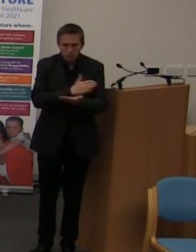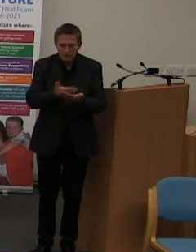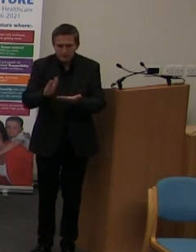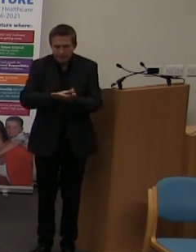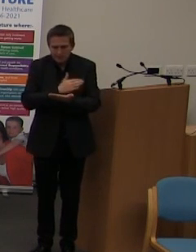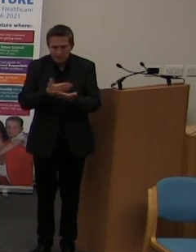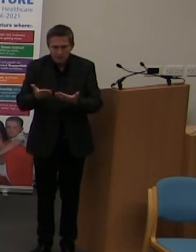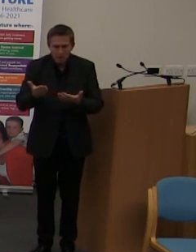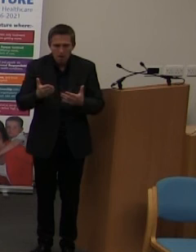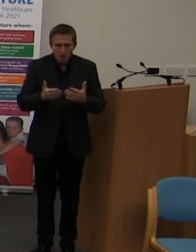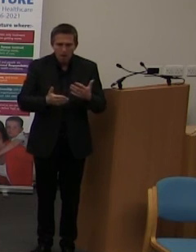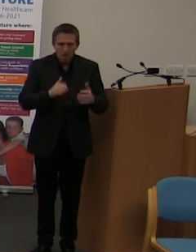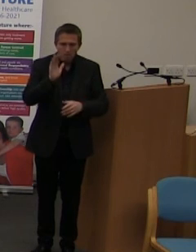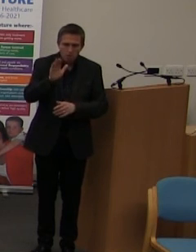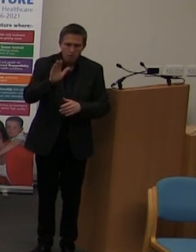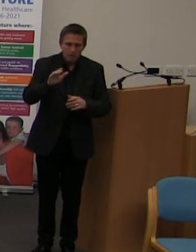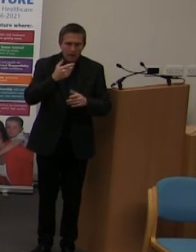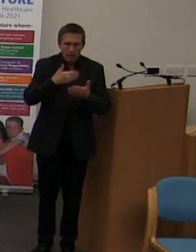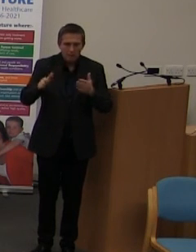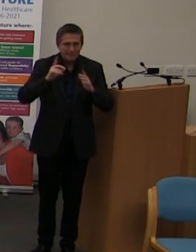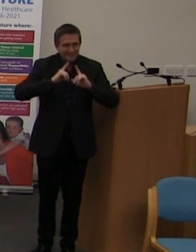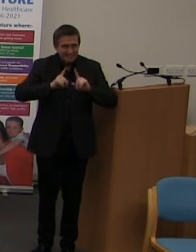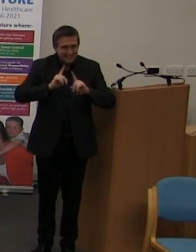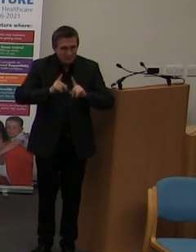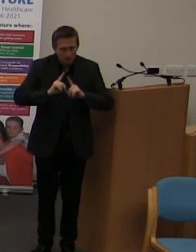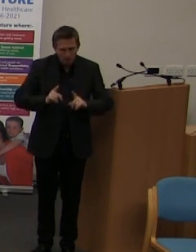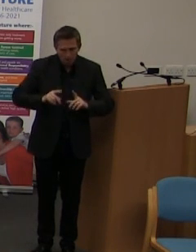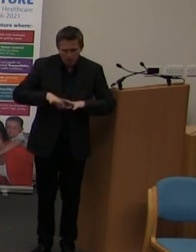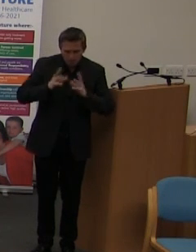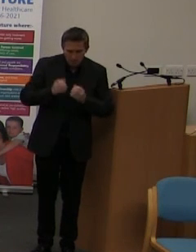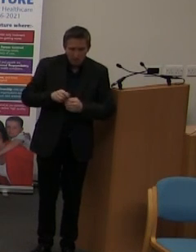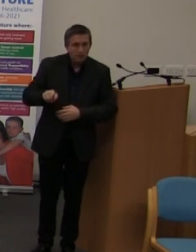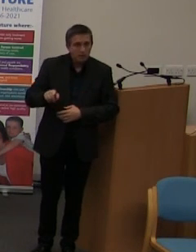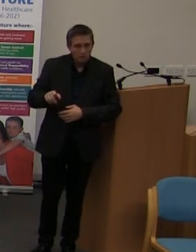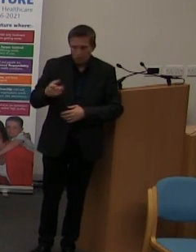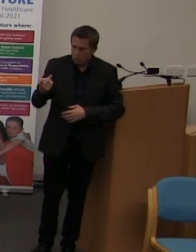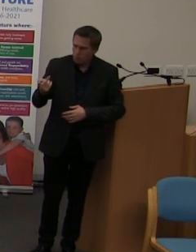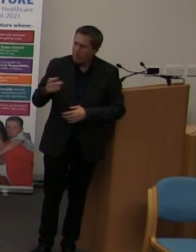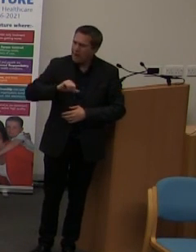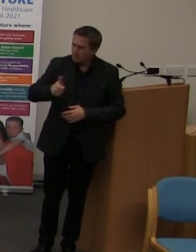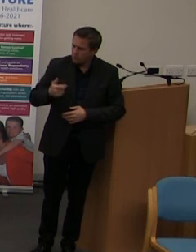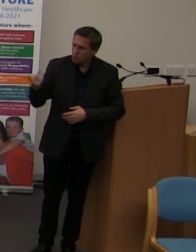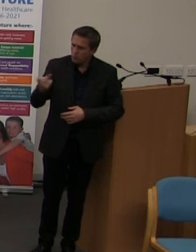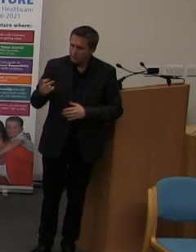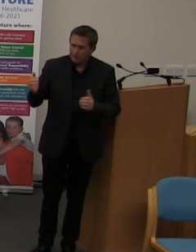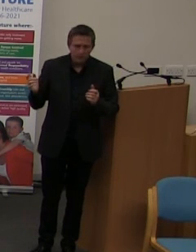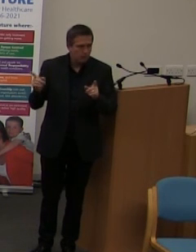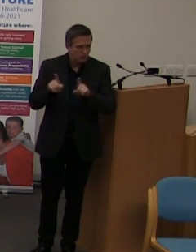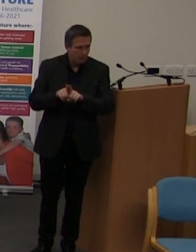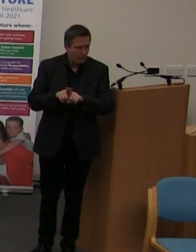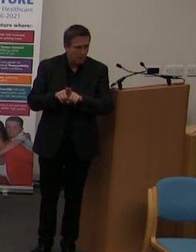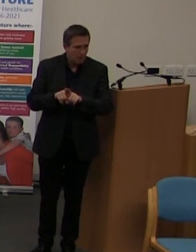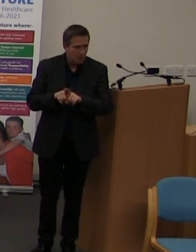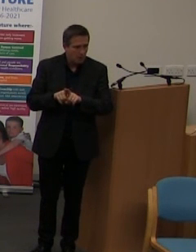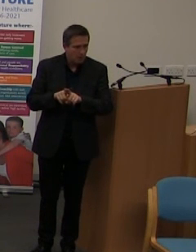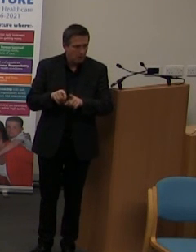an foreign language teacher and so forth. And so we got together. I said, you know, this